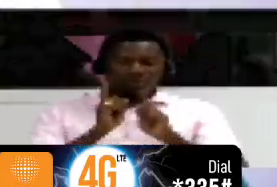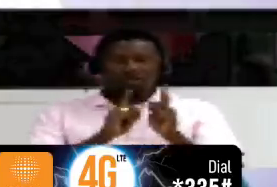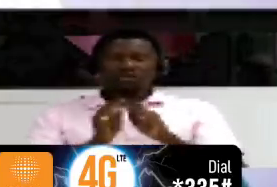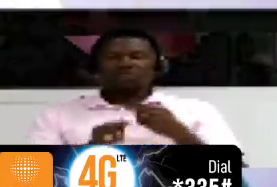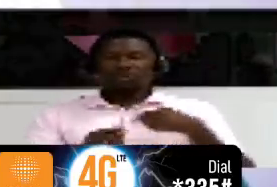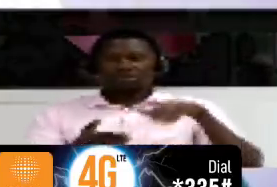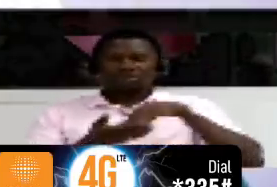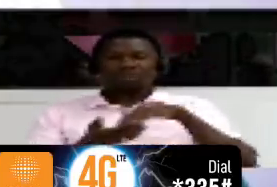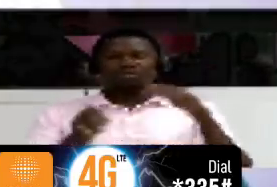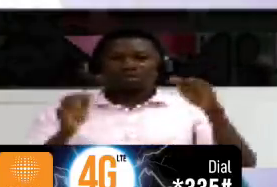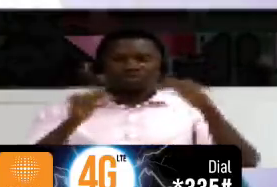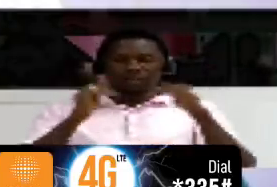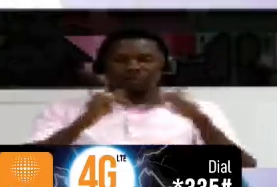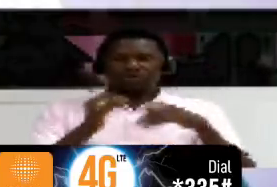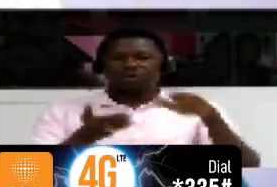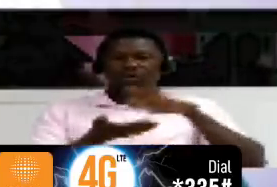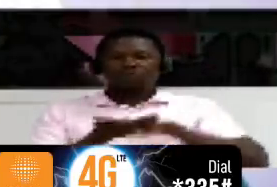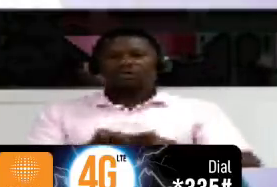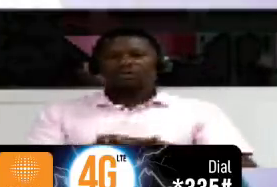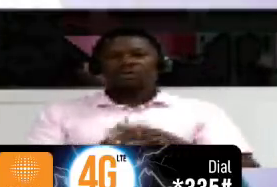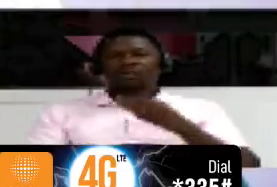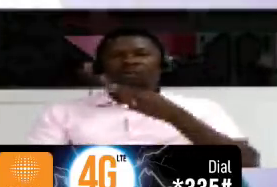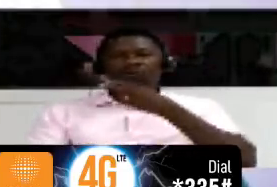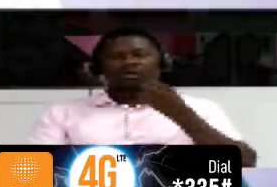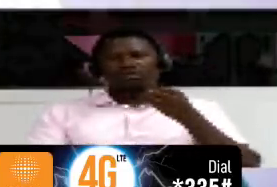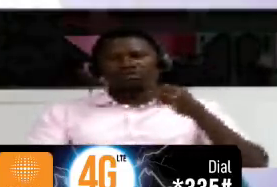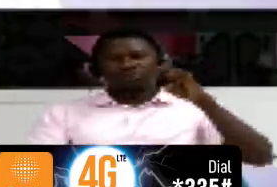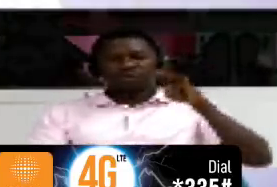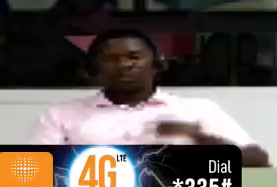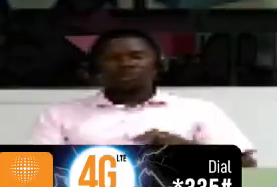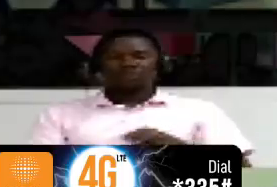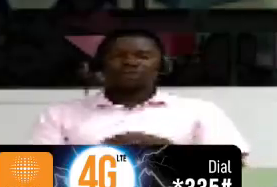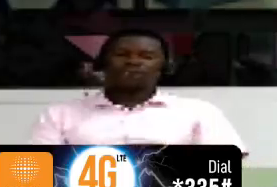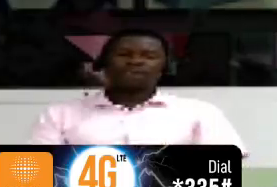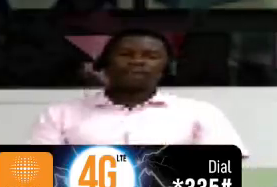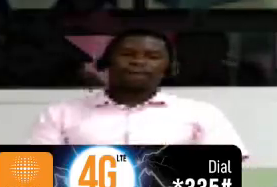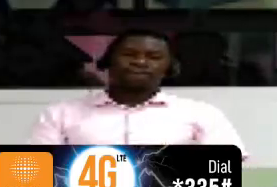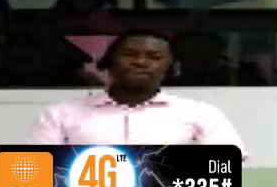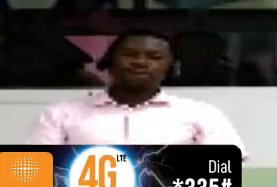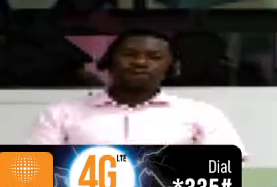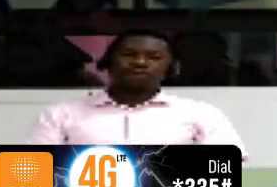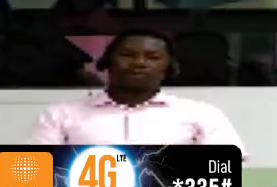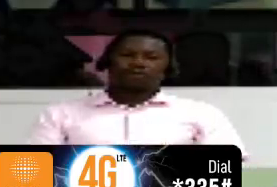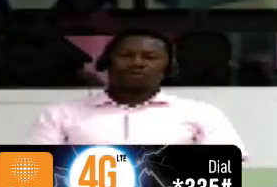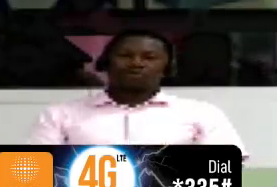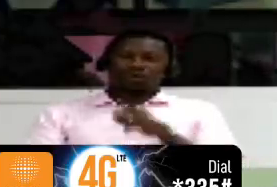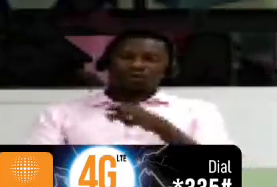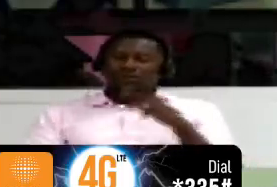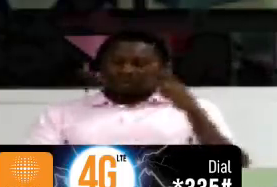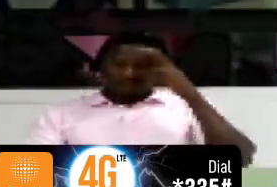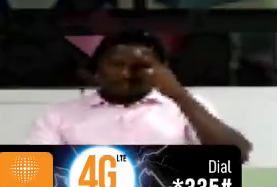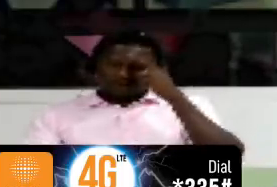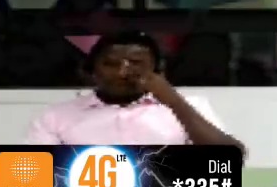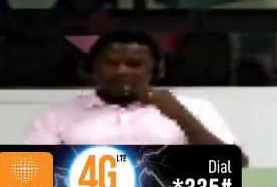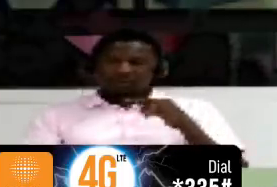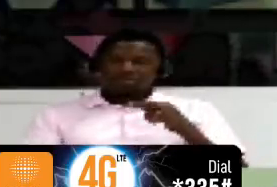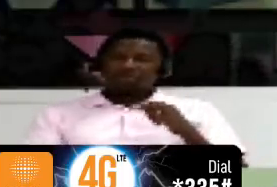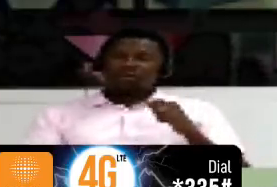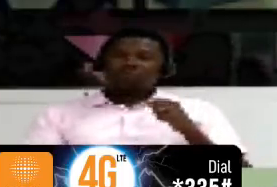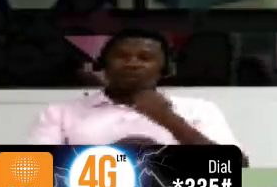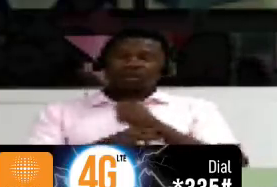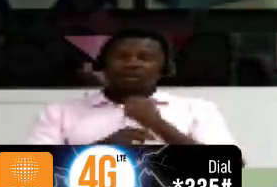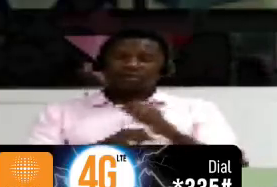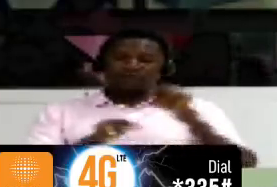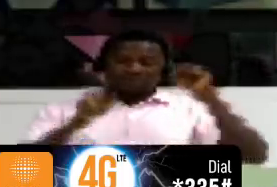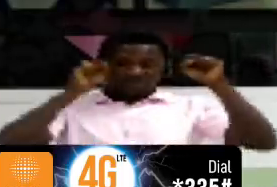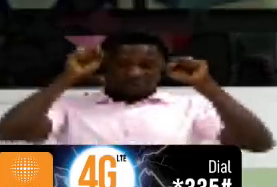of March. So the purpose of staging the demonstration was because the student